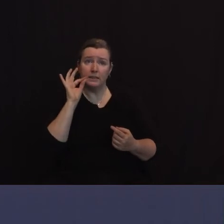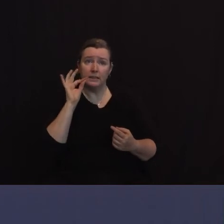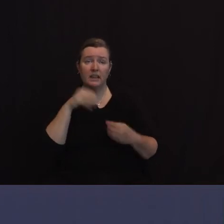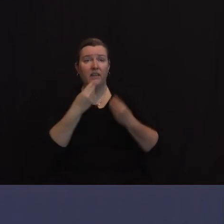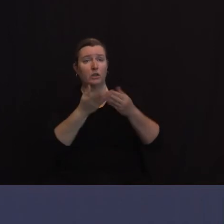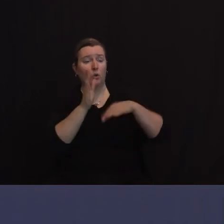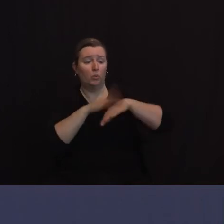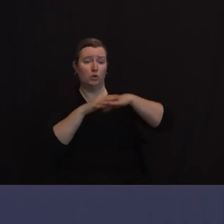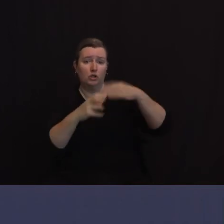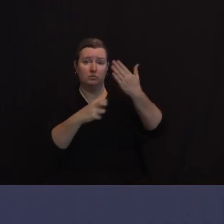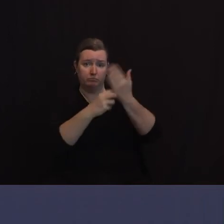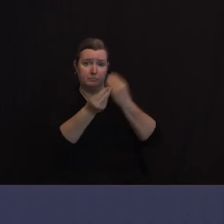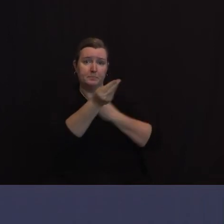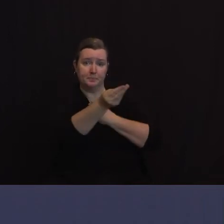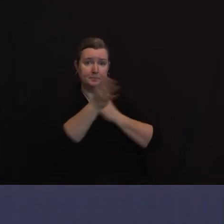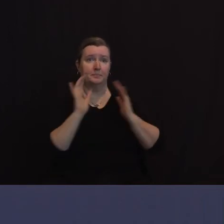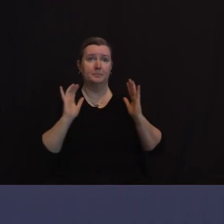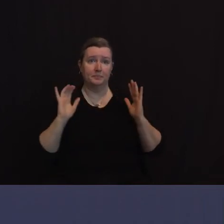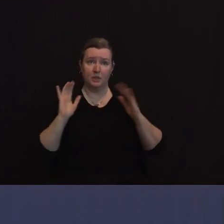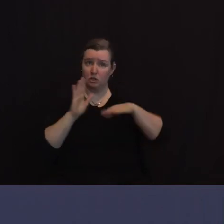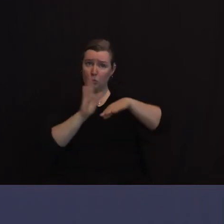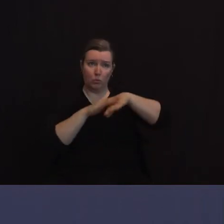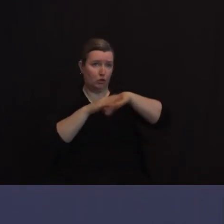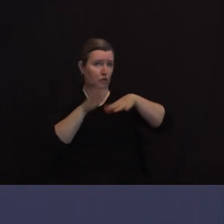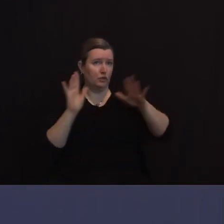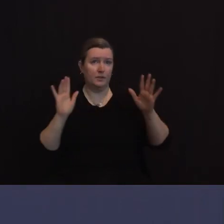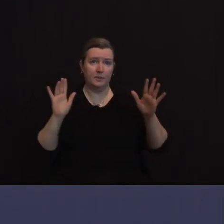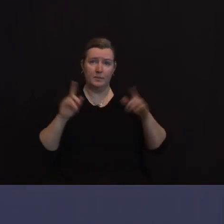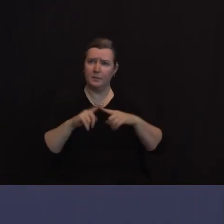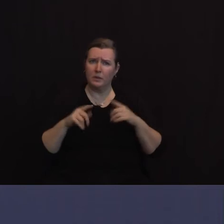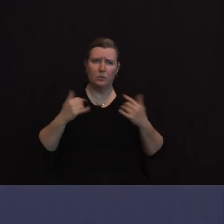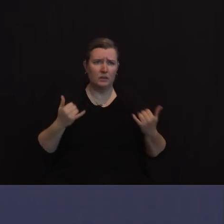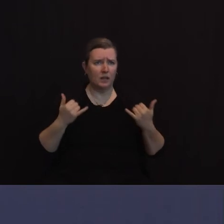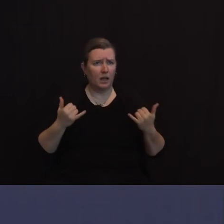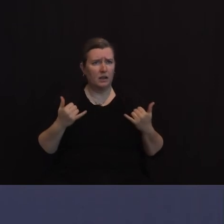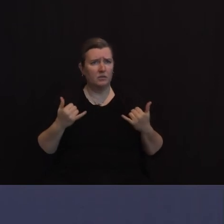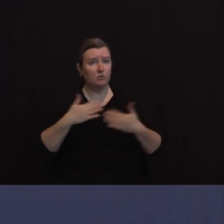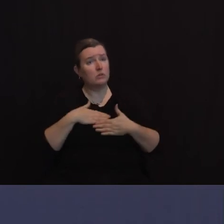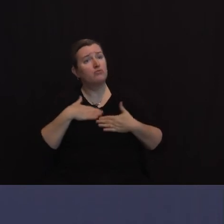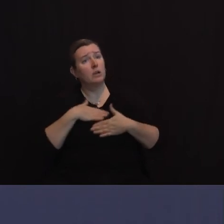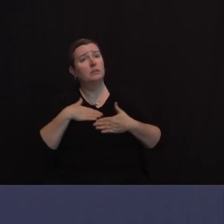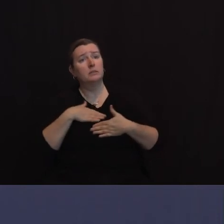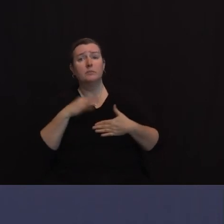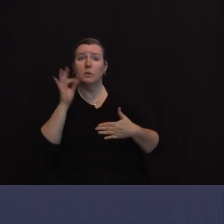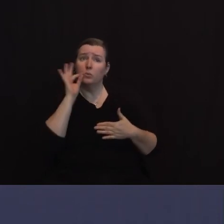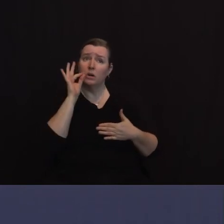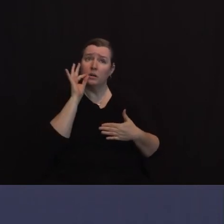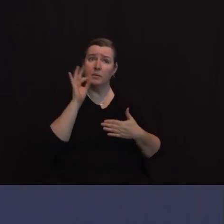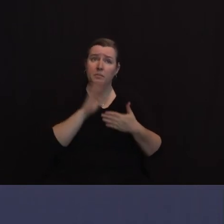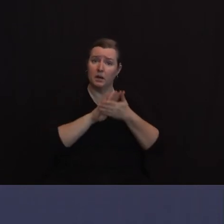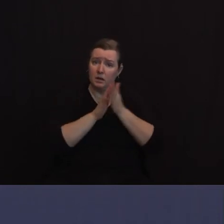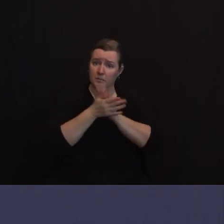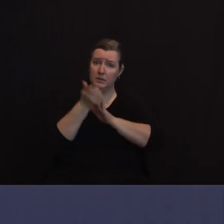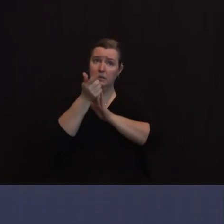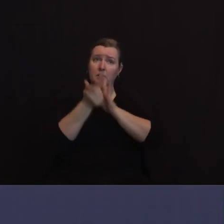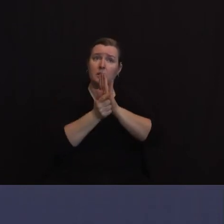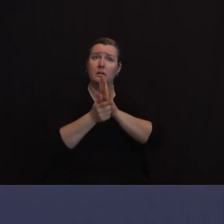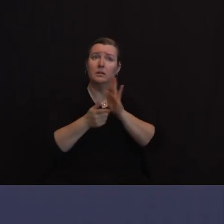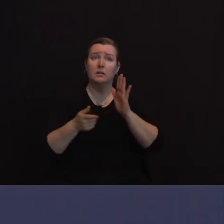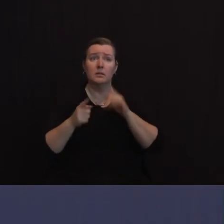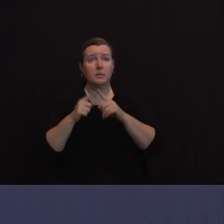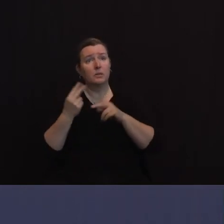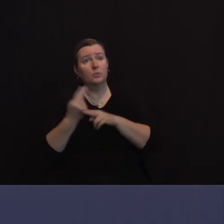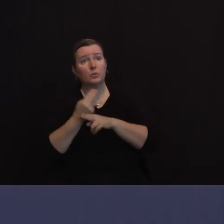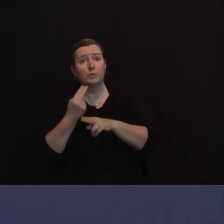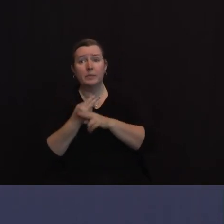the fact that even though recreational pot is now going to be legal in New Jersey, it cannot be used in a public setting? In other words, would the